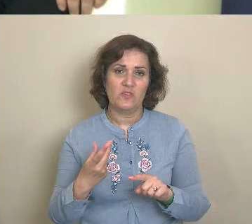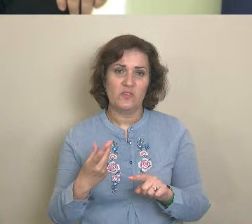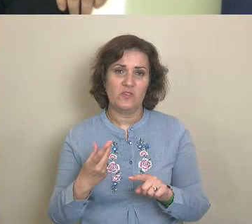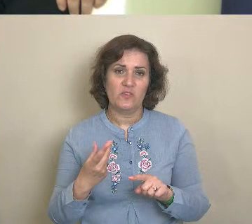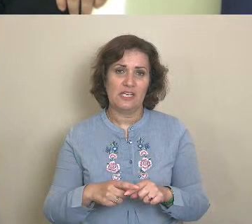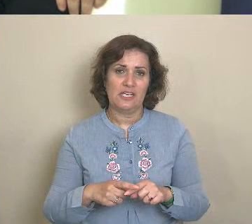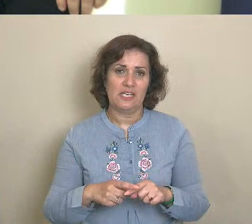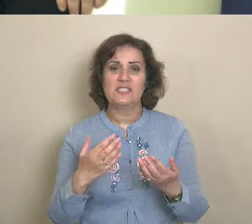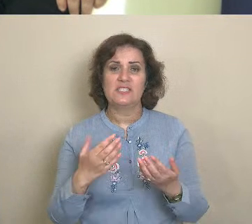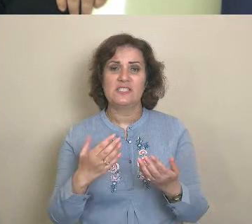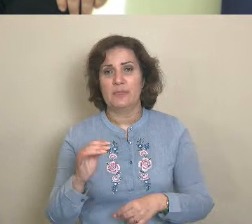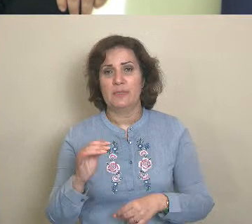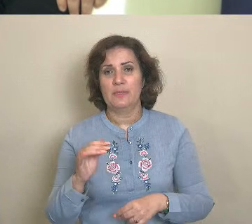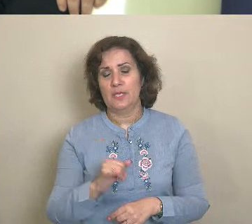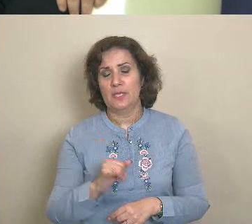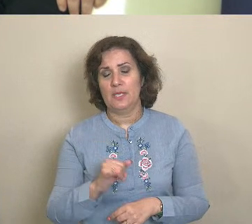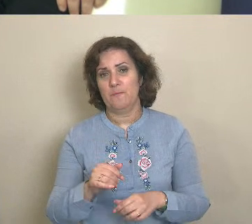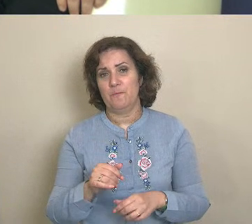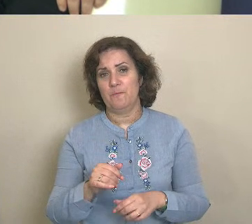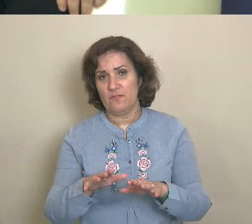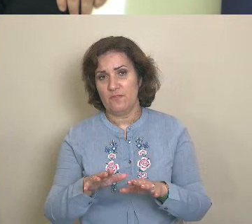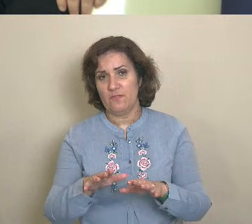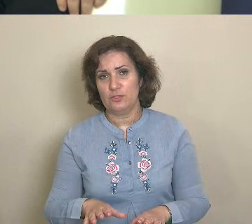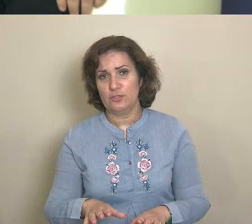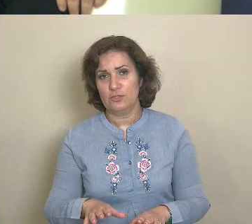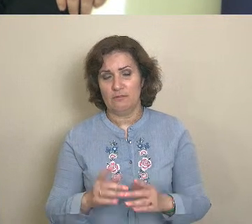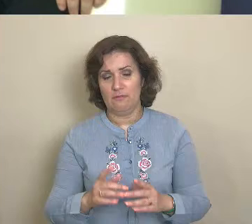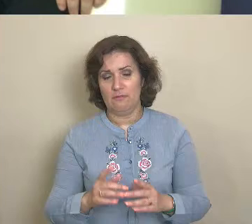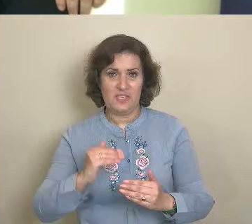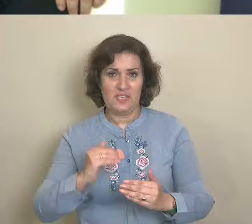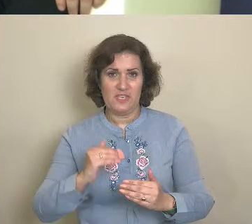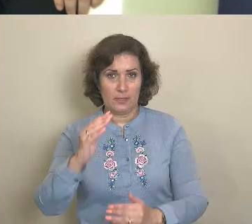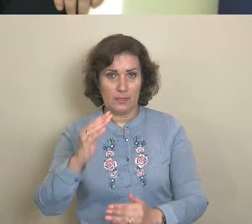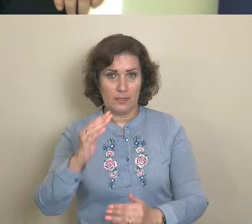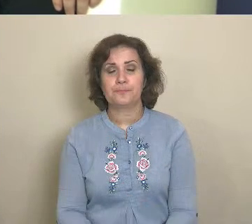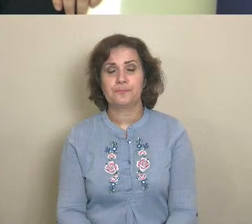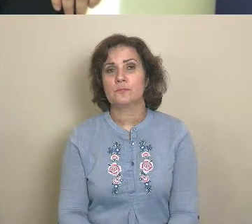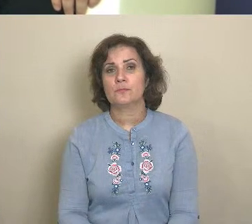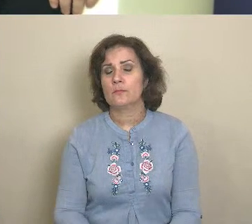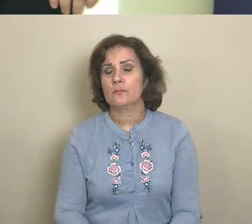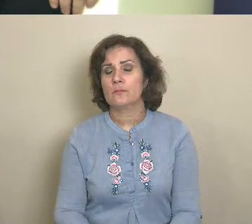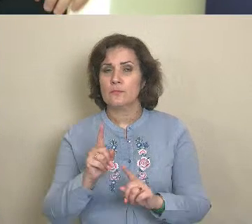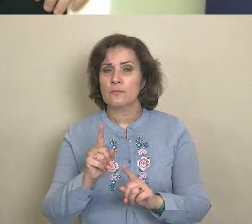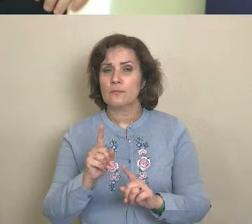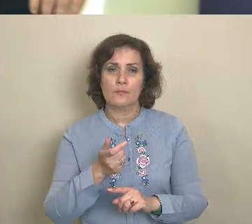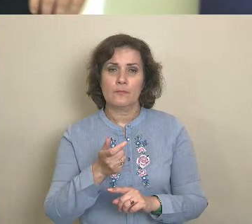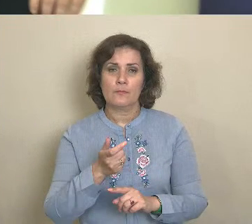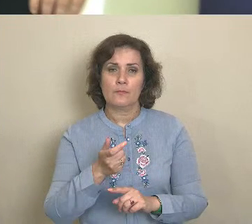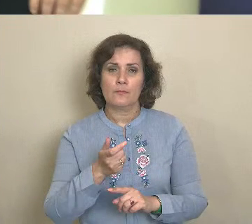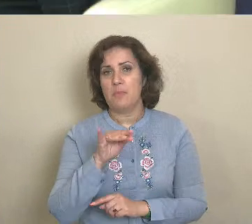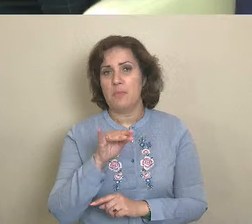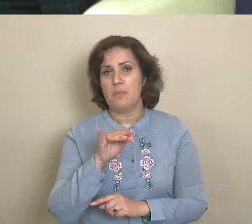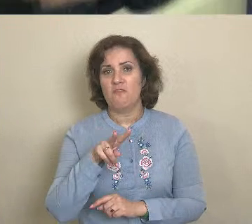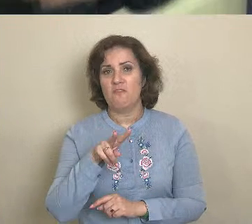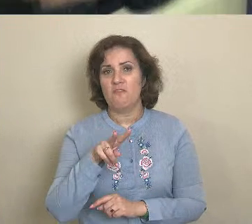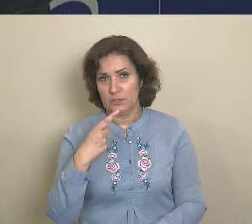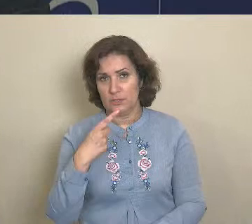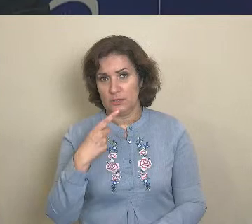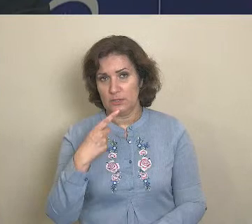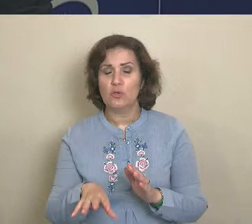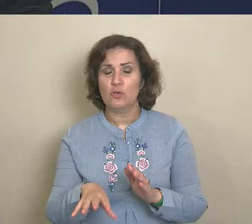of the variety of opinions as to these relations and how this can be resolved. Pavlo